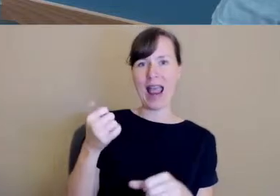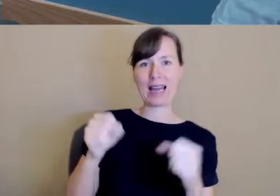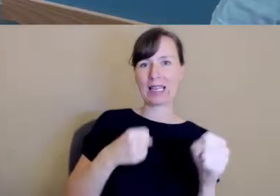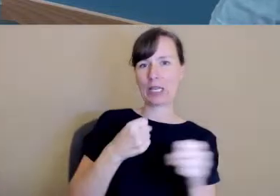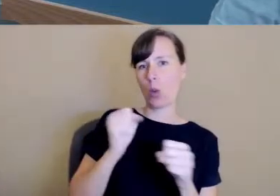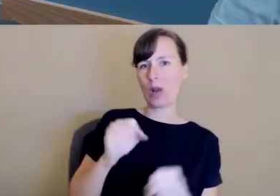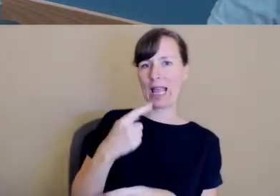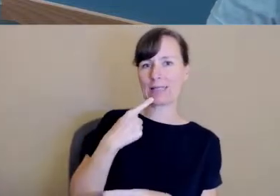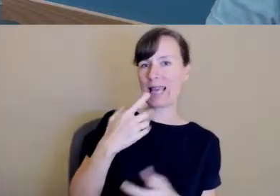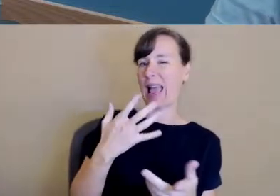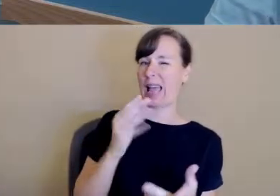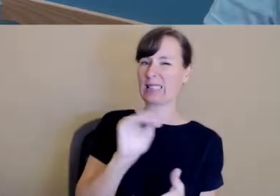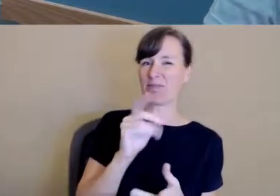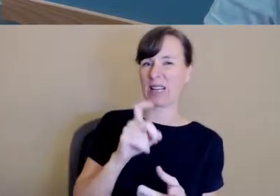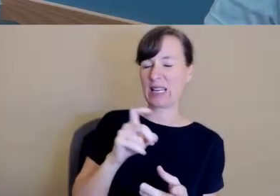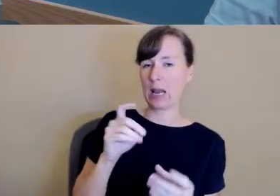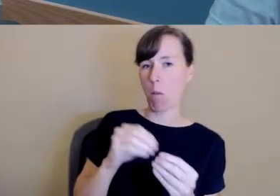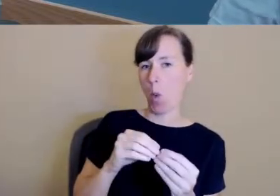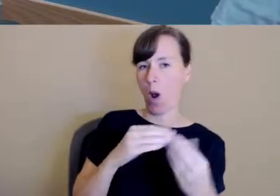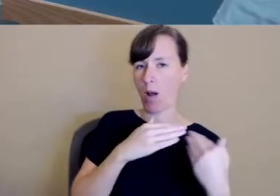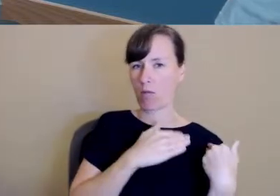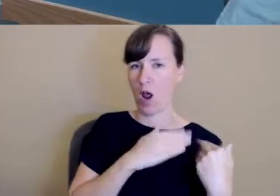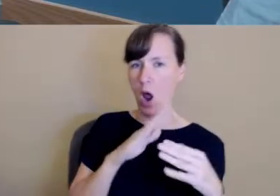resources? We just cut yeah, go ahead.